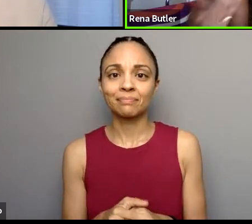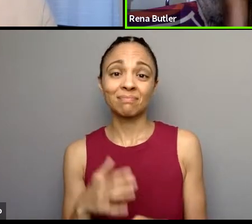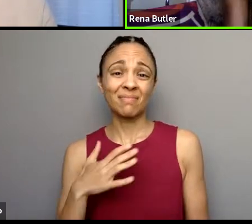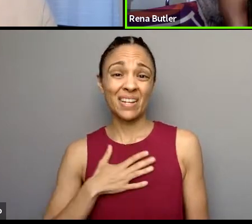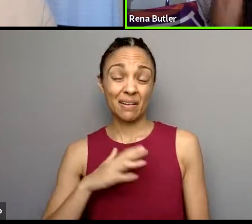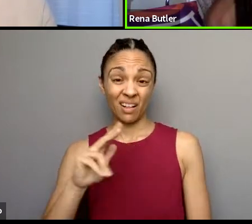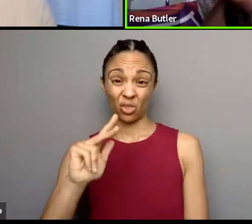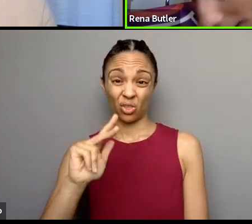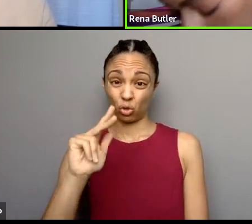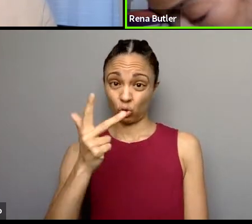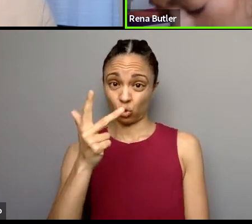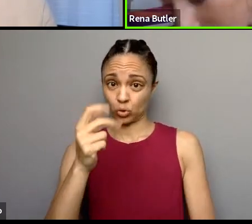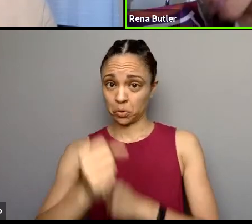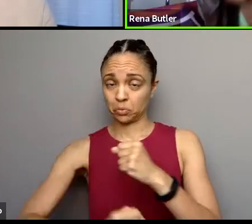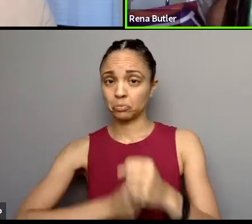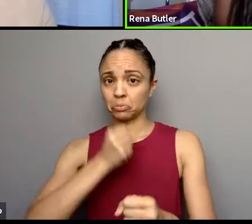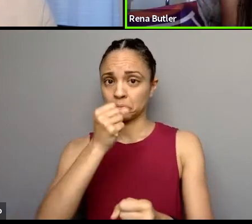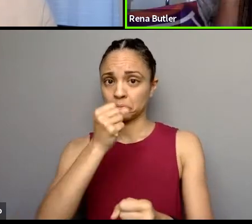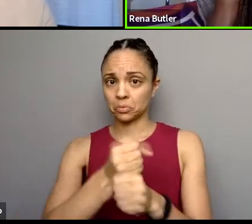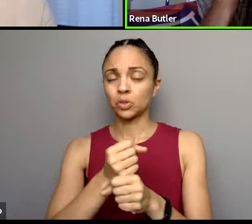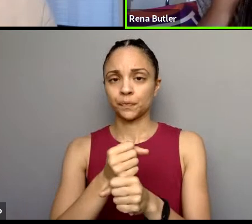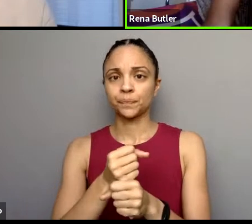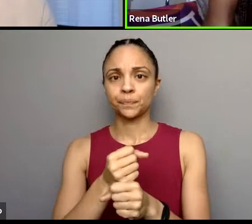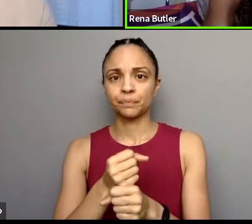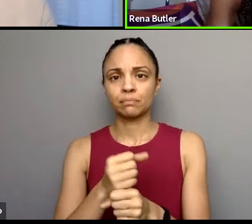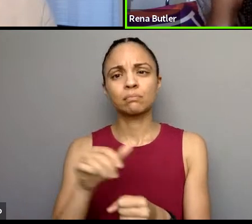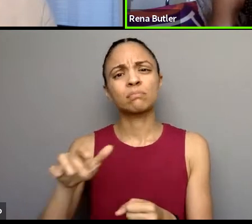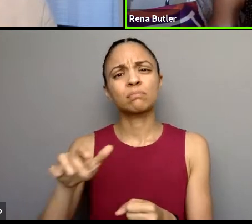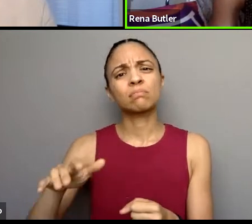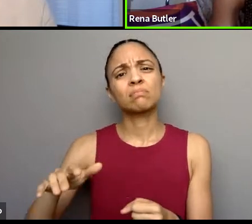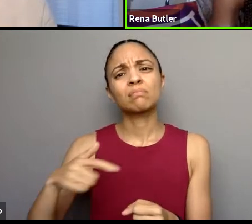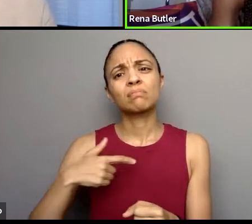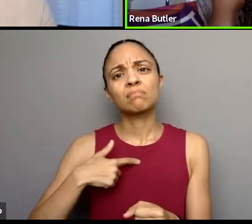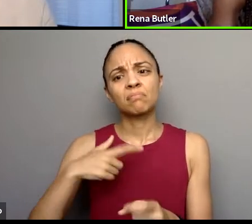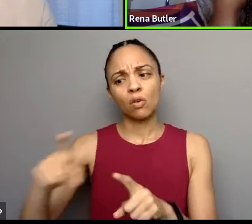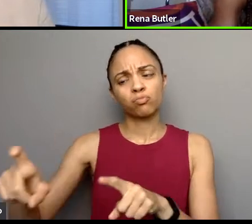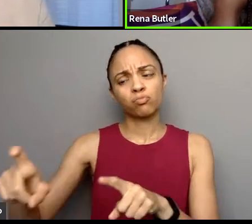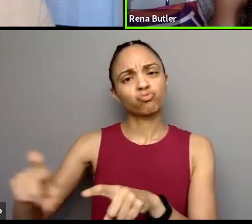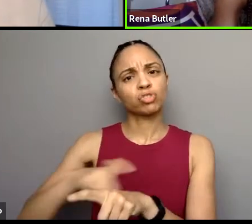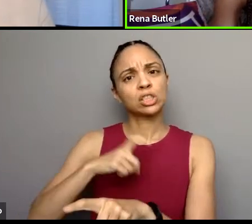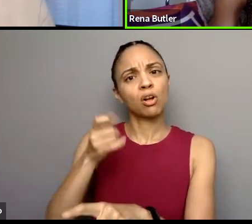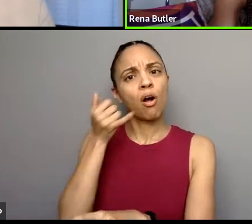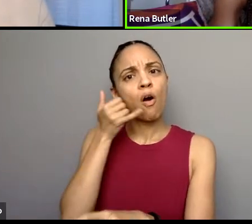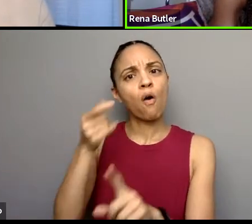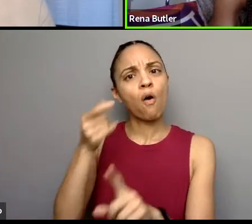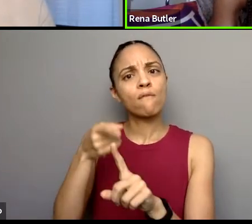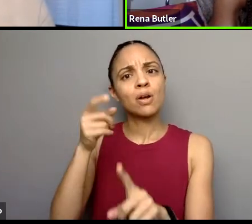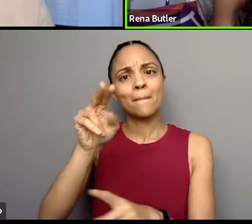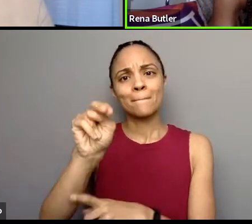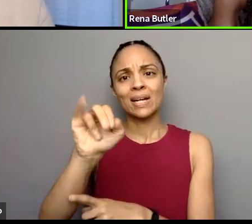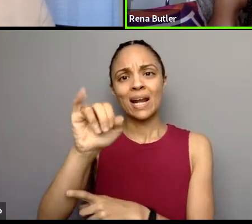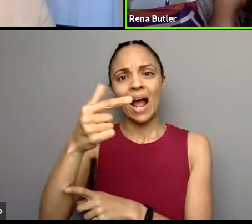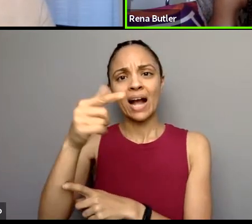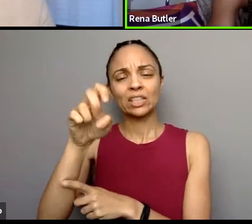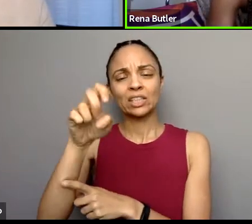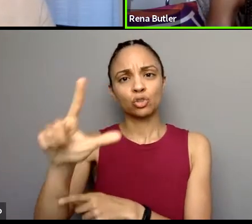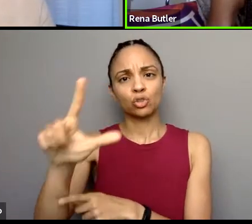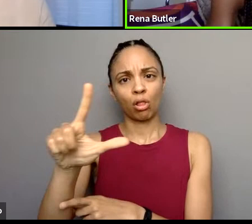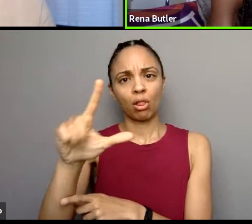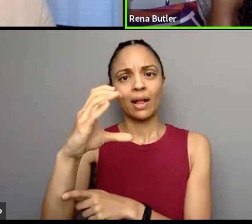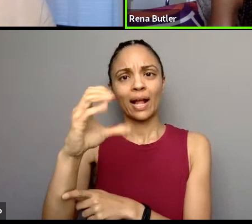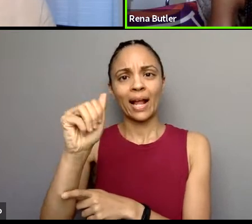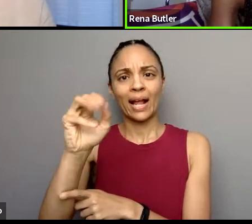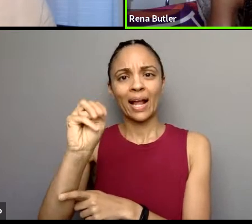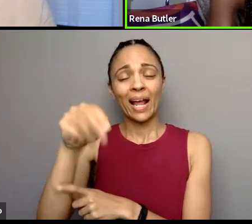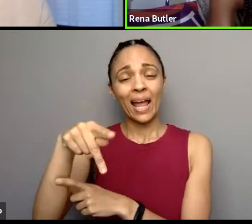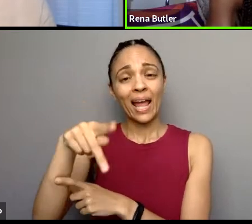year around, I got a call from Nigel Campbell from Gibney. And Nigel was like, so sis, how do